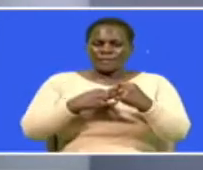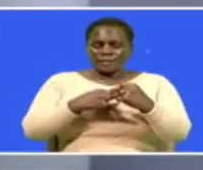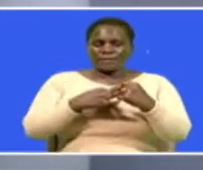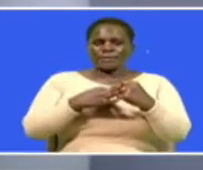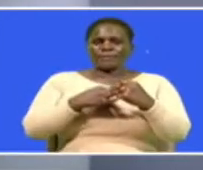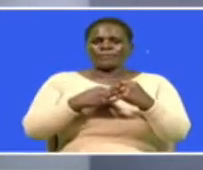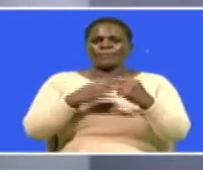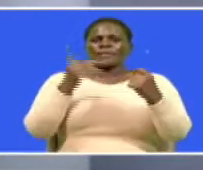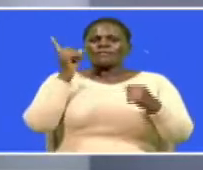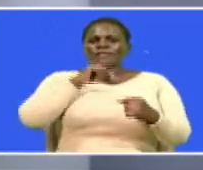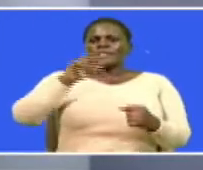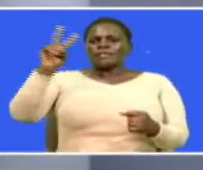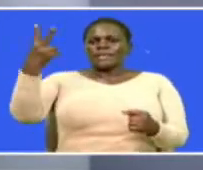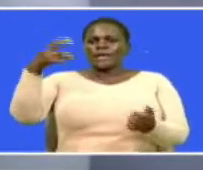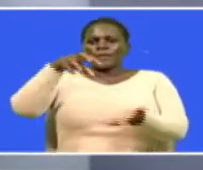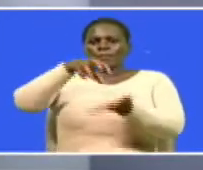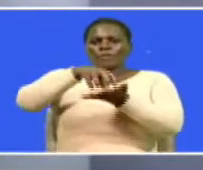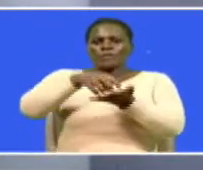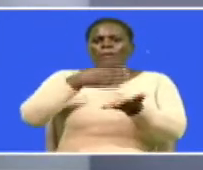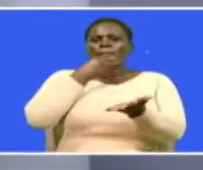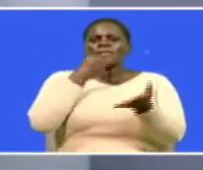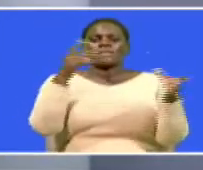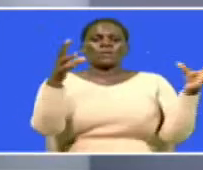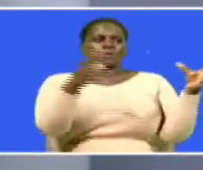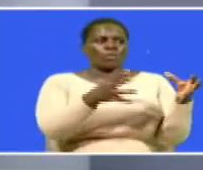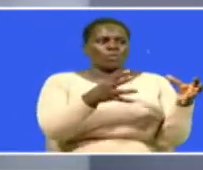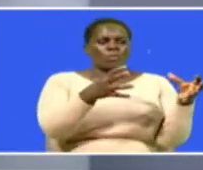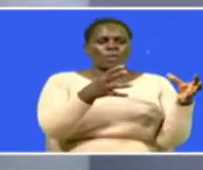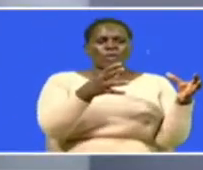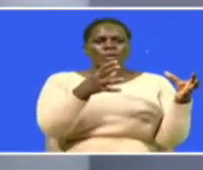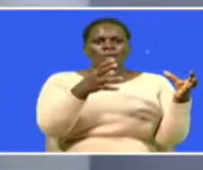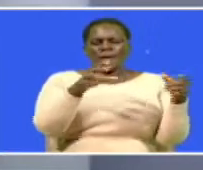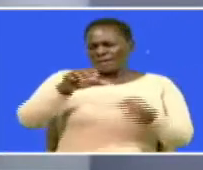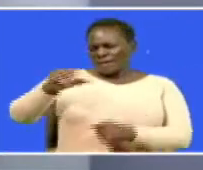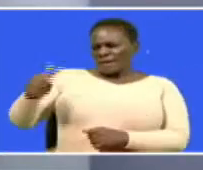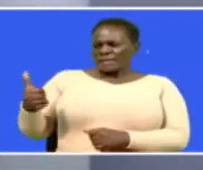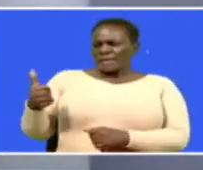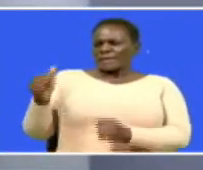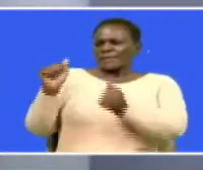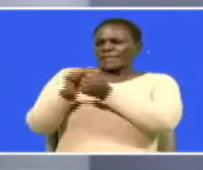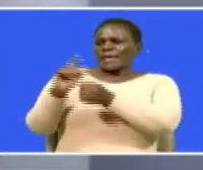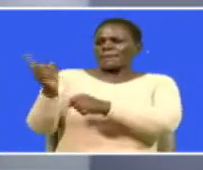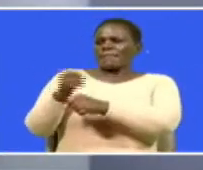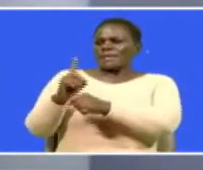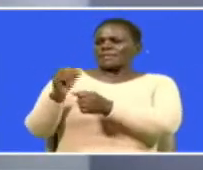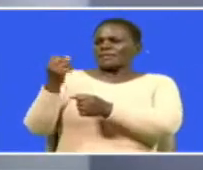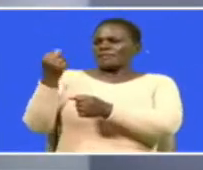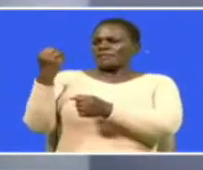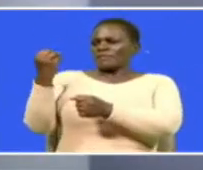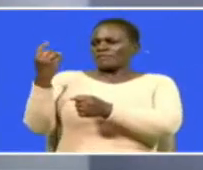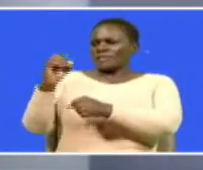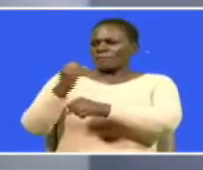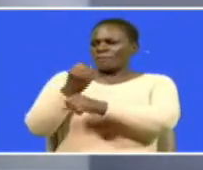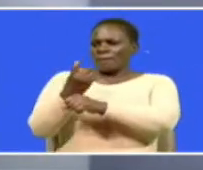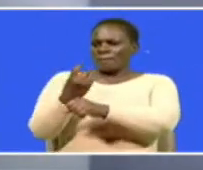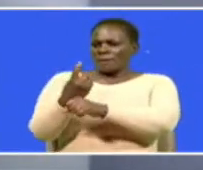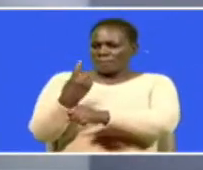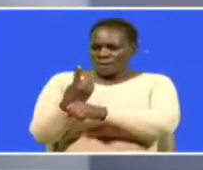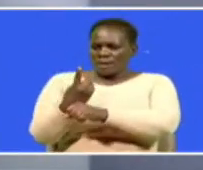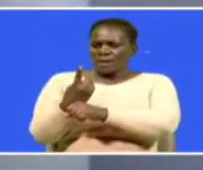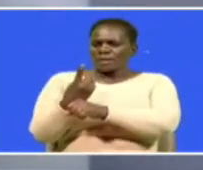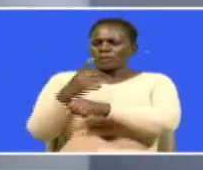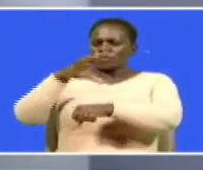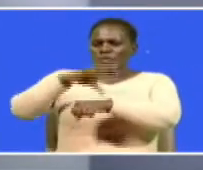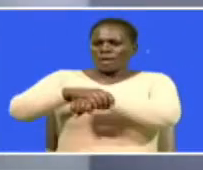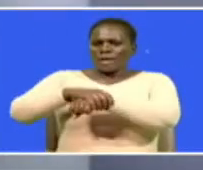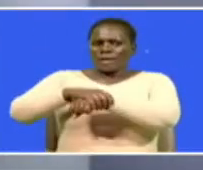Kena, who finished second in the boys' category. Bashir Ishak, 10 minutes, 57.36 seconds to claim